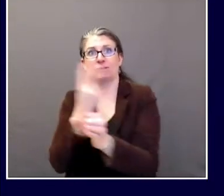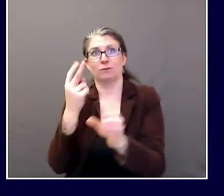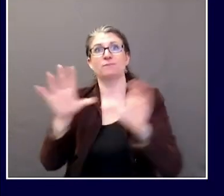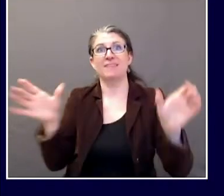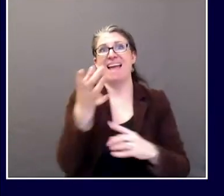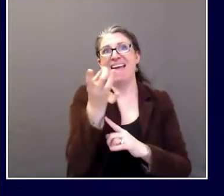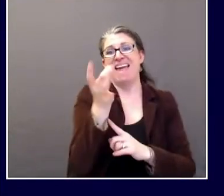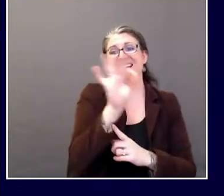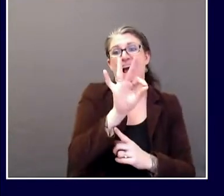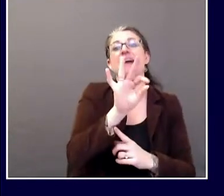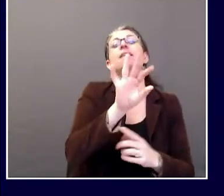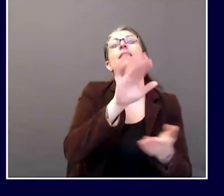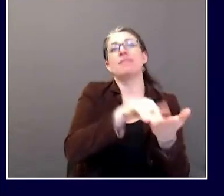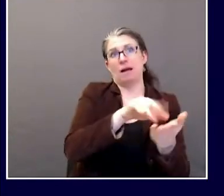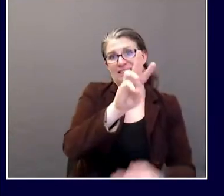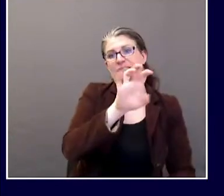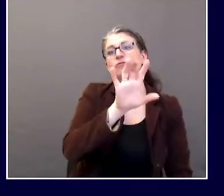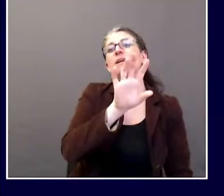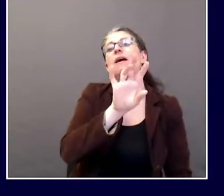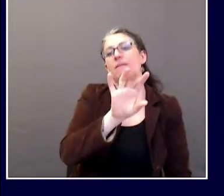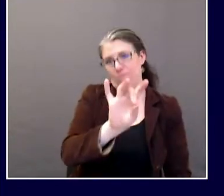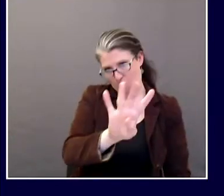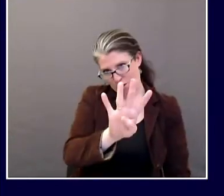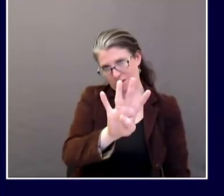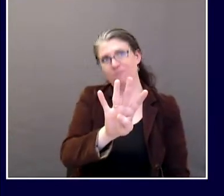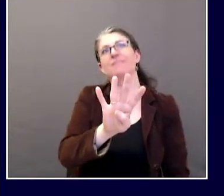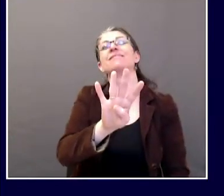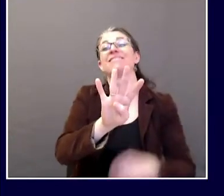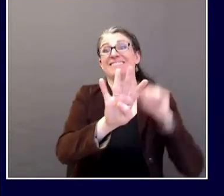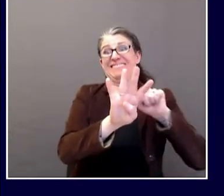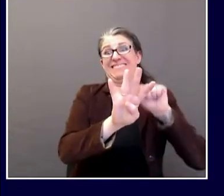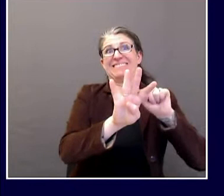89,654 are first doses and